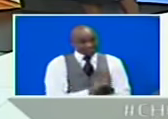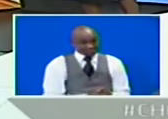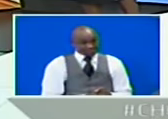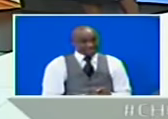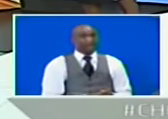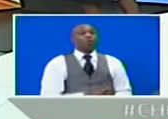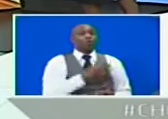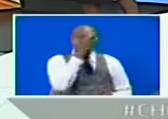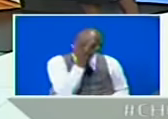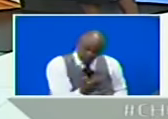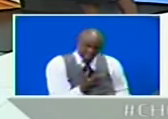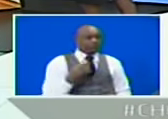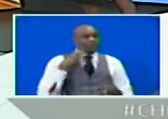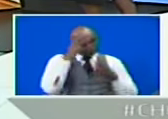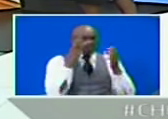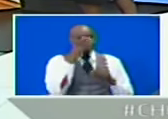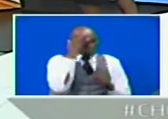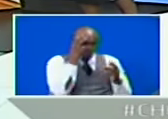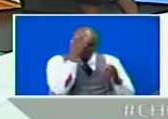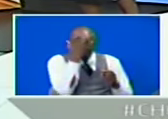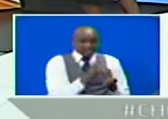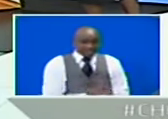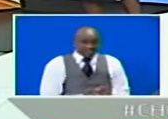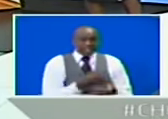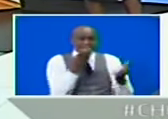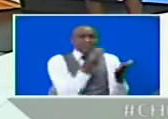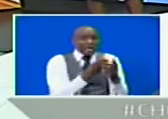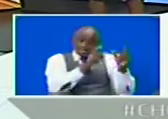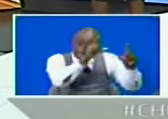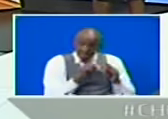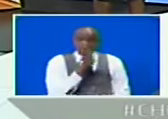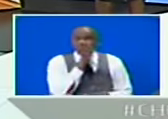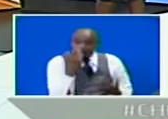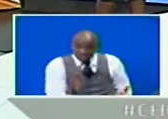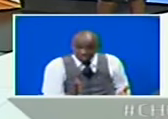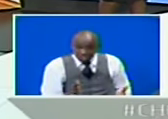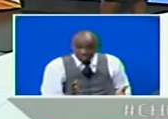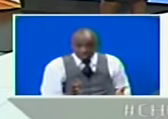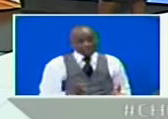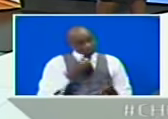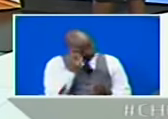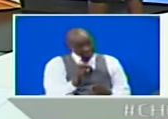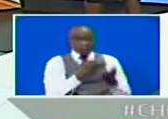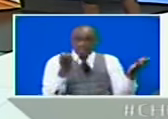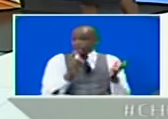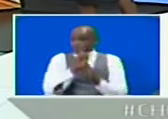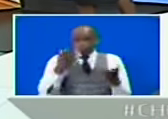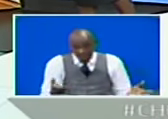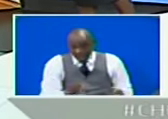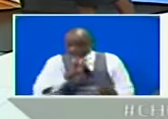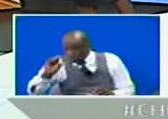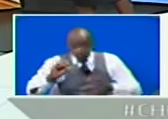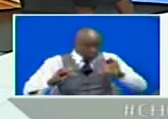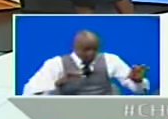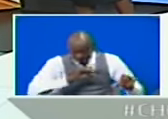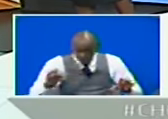so why should we be worried? Why is this a big thing? This is all money that came in, and well, we can see where money went and